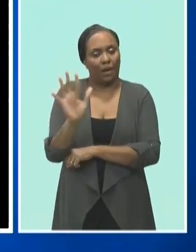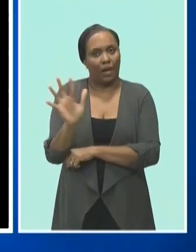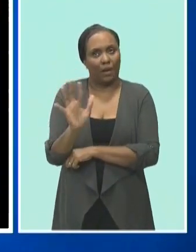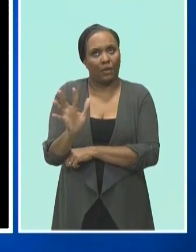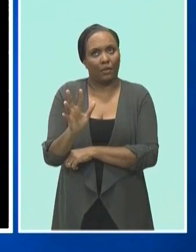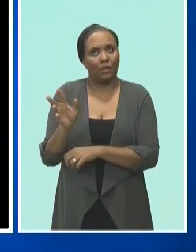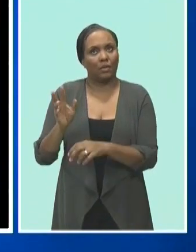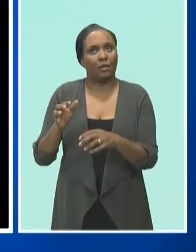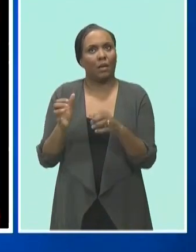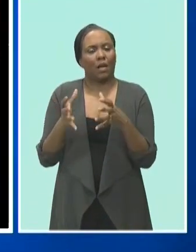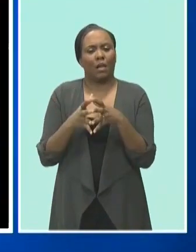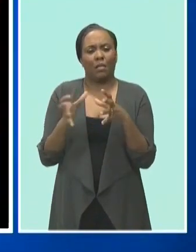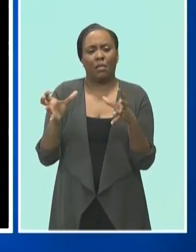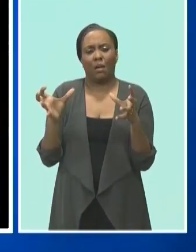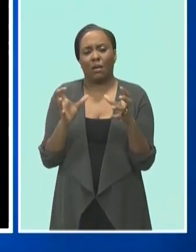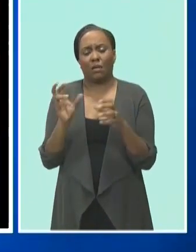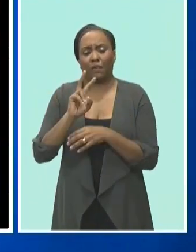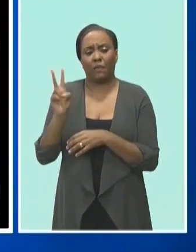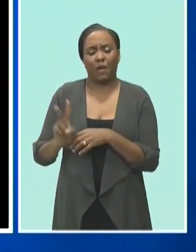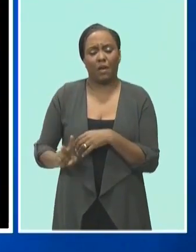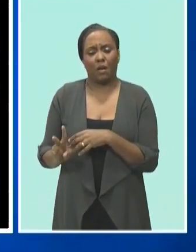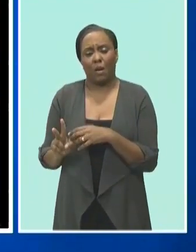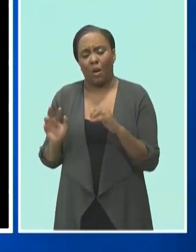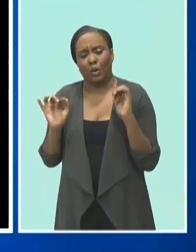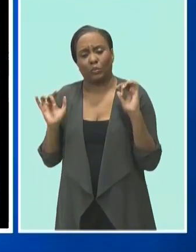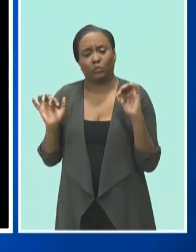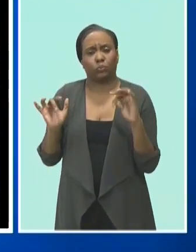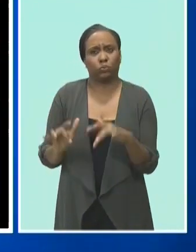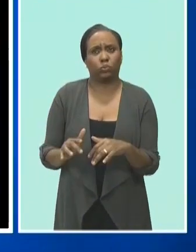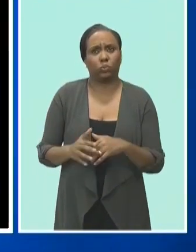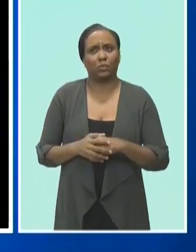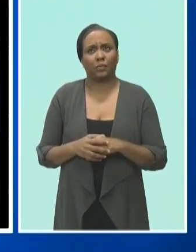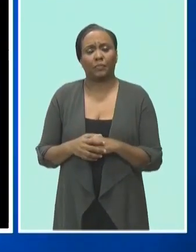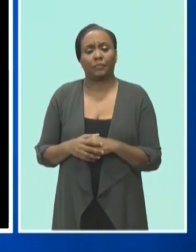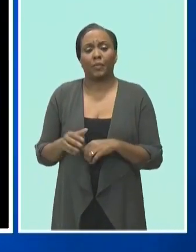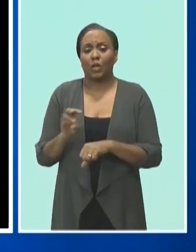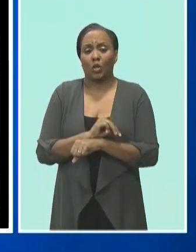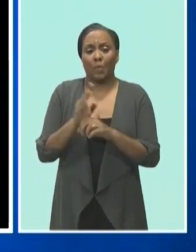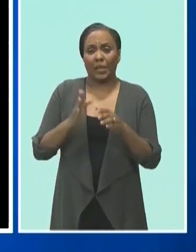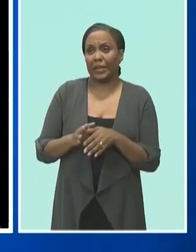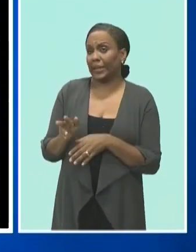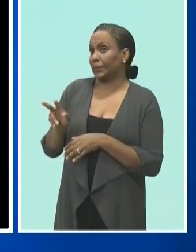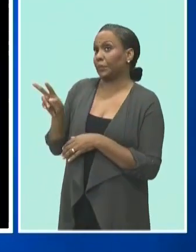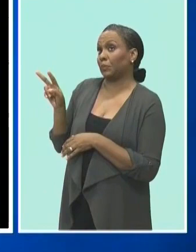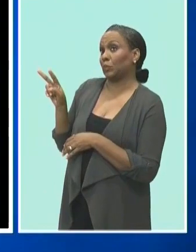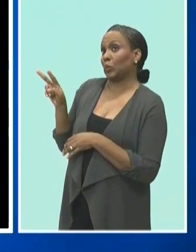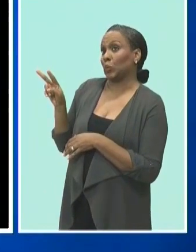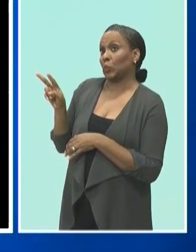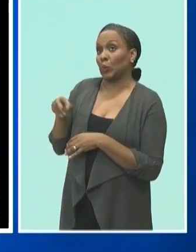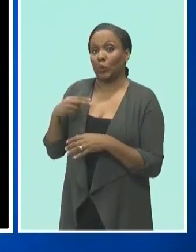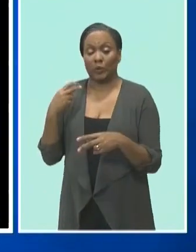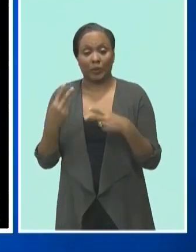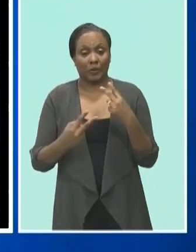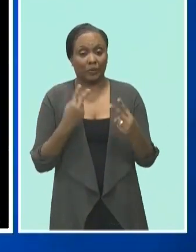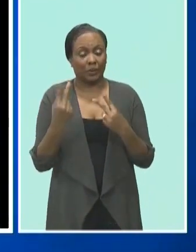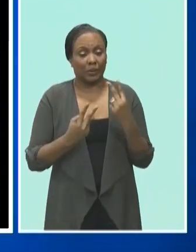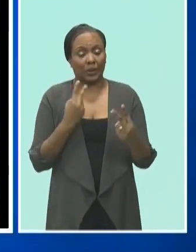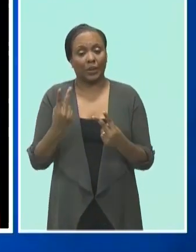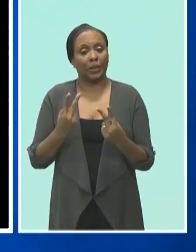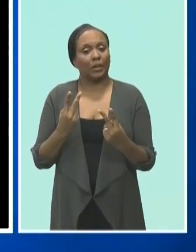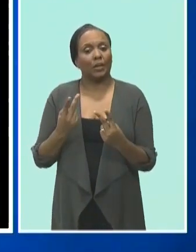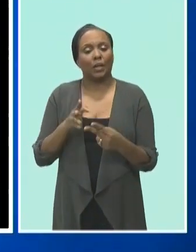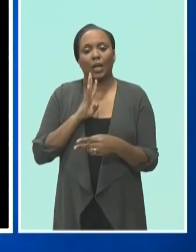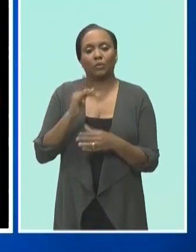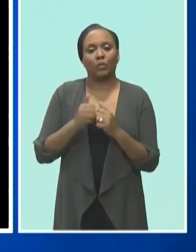also increasing. It's something the National Security Minister admits he has noticed as he visited and greeted those outside the hall on